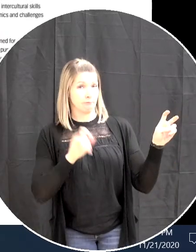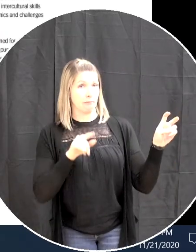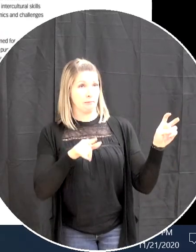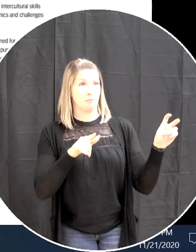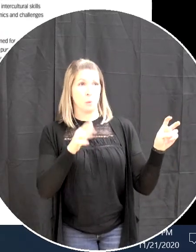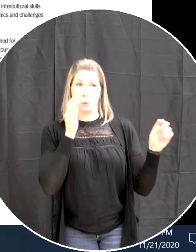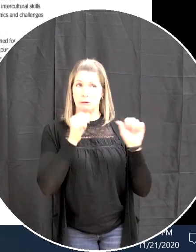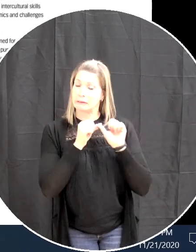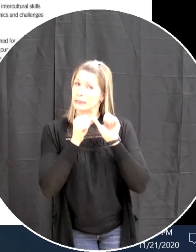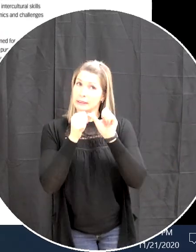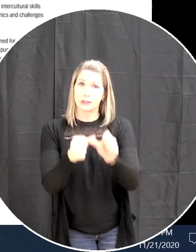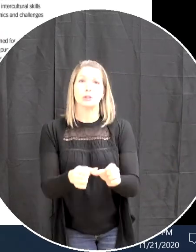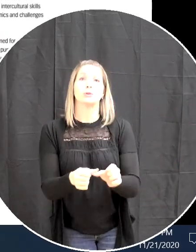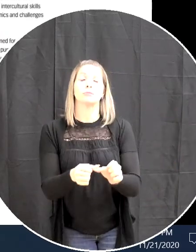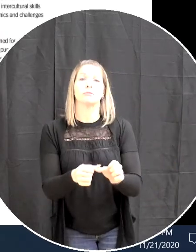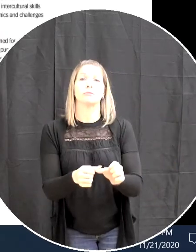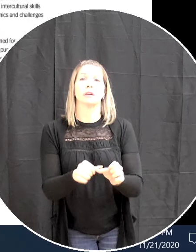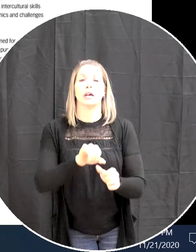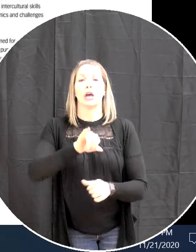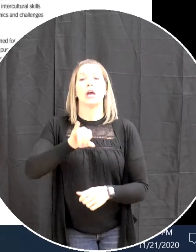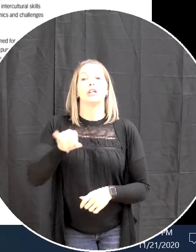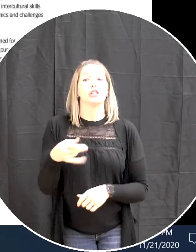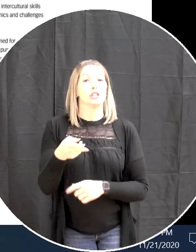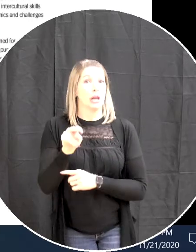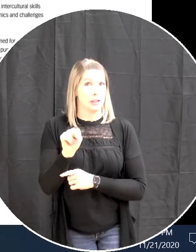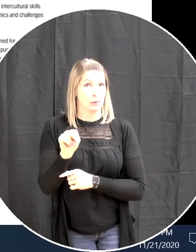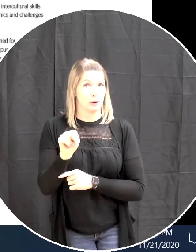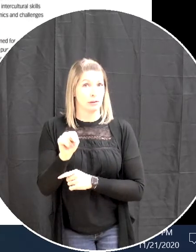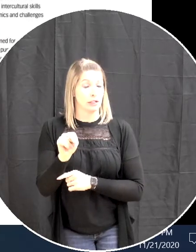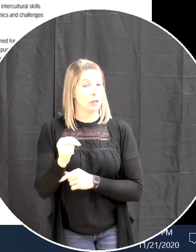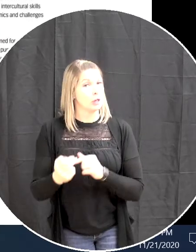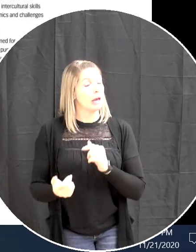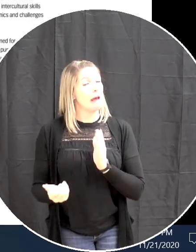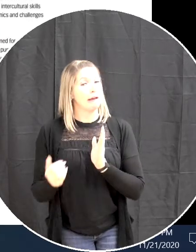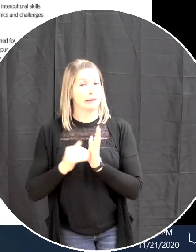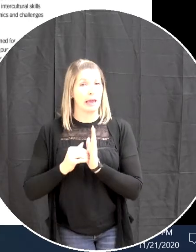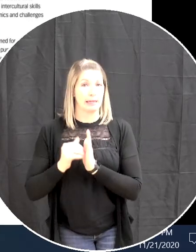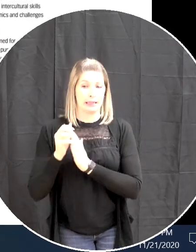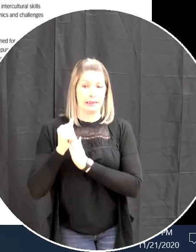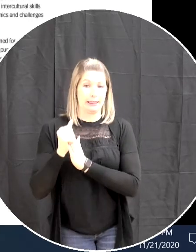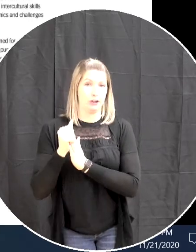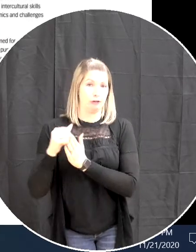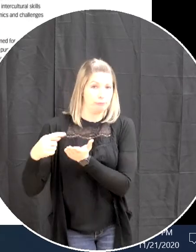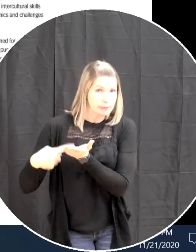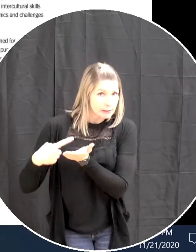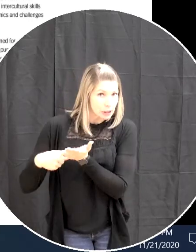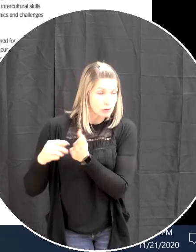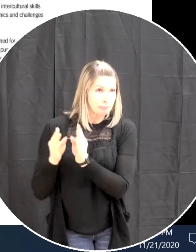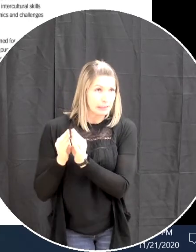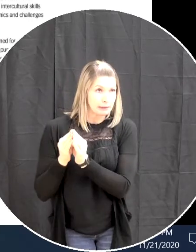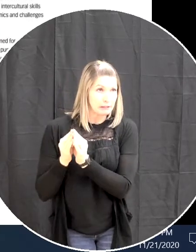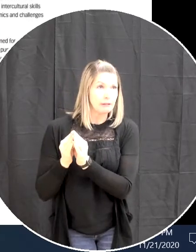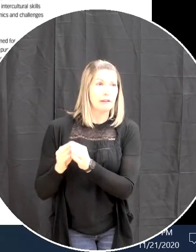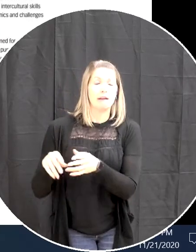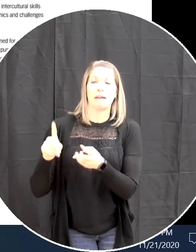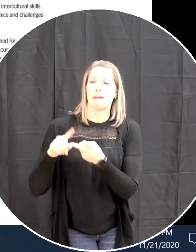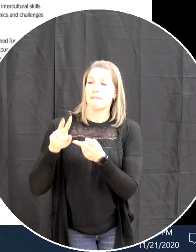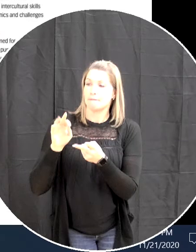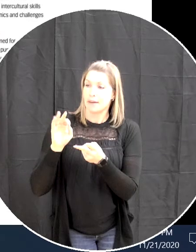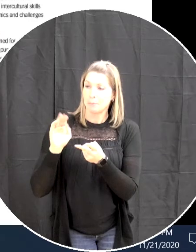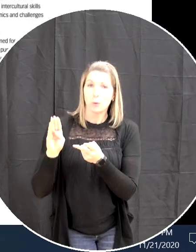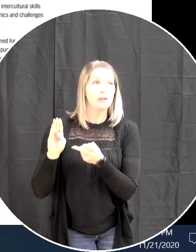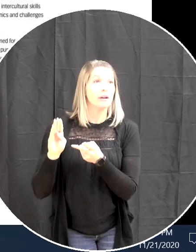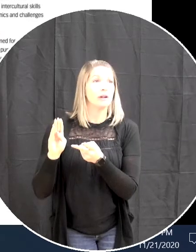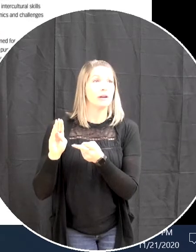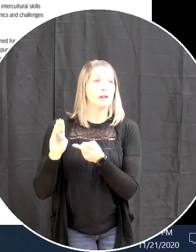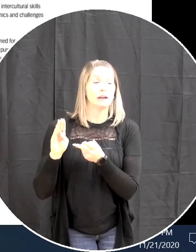administrators. In January, we'll have another Facilitators Institute, and then we'll be meeting through February of